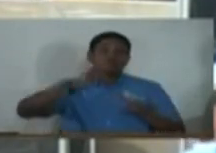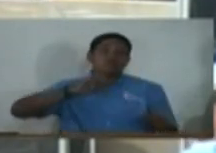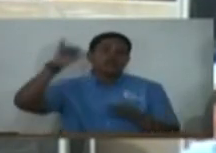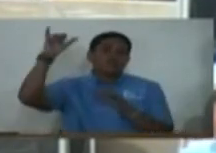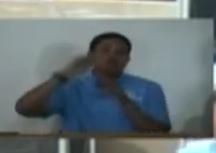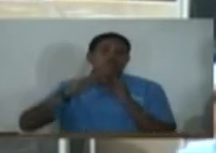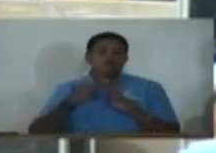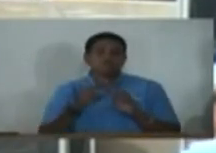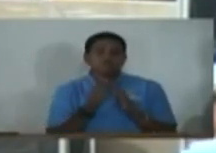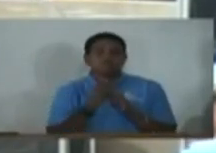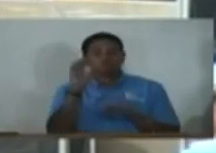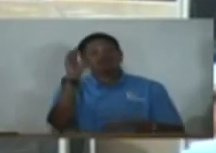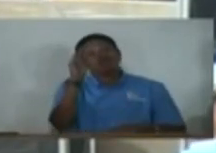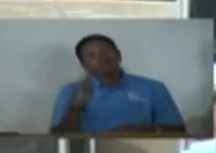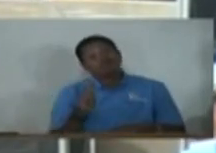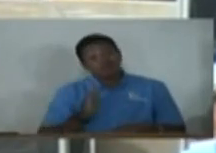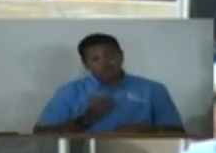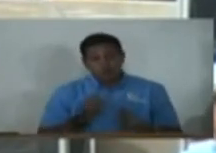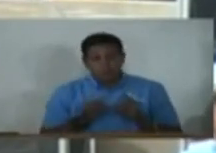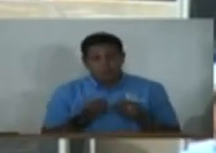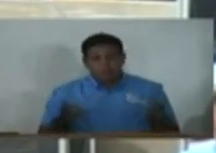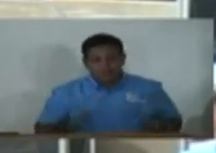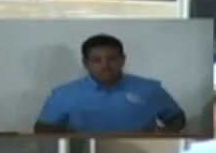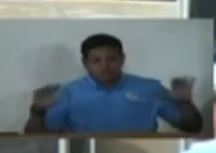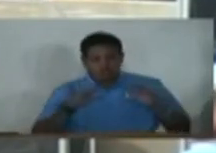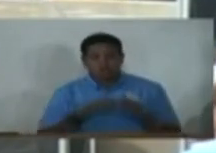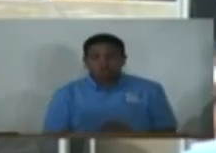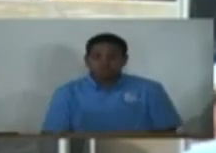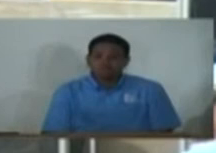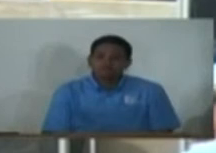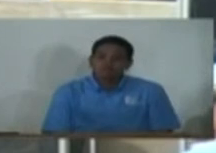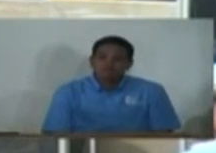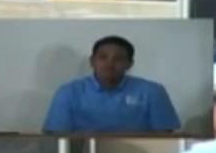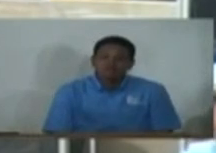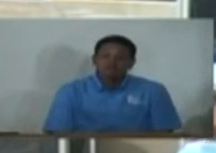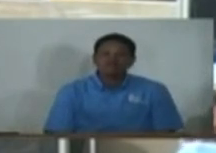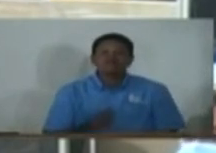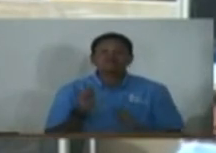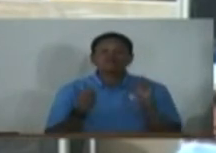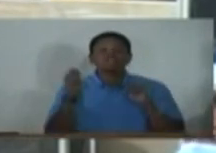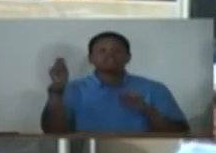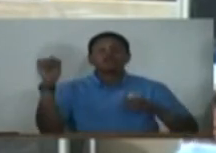with half our population. Their borders closed.